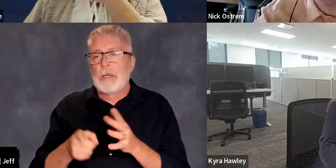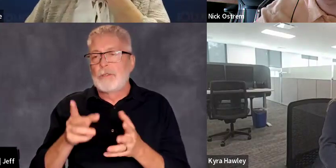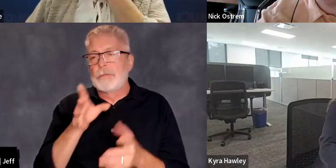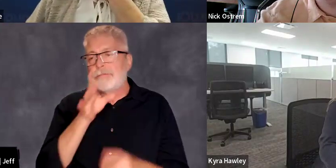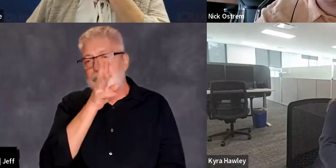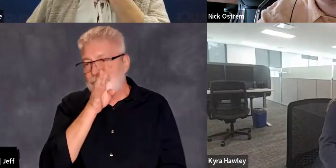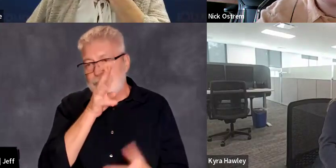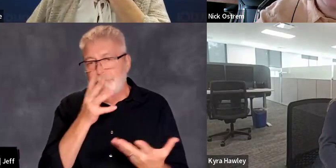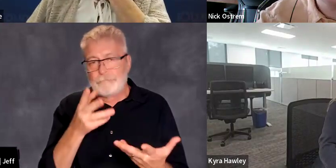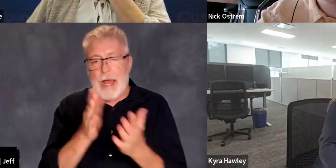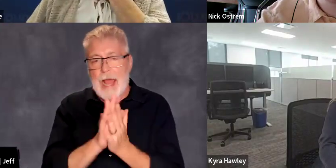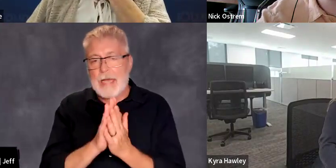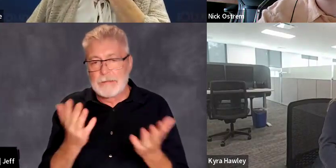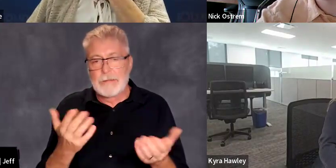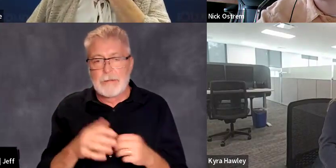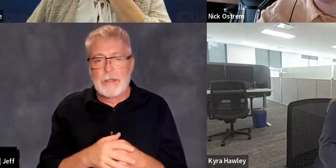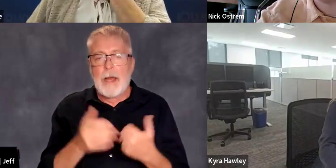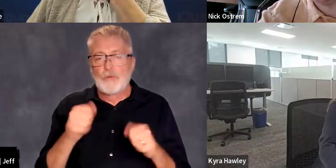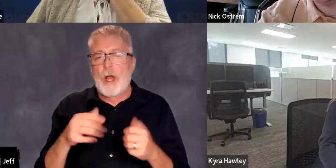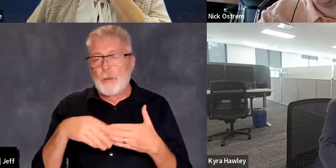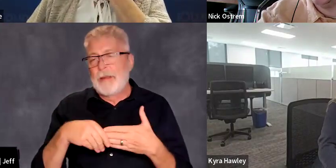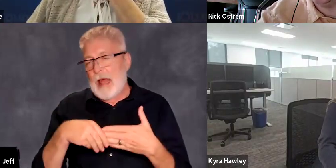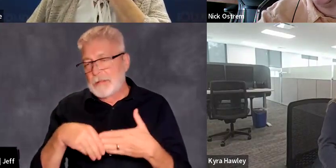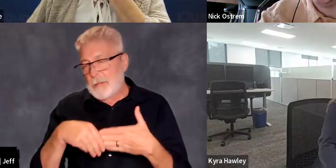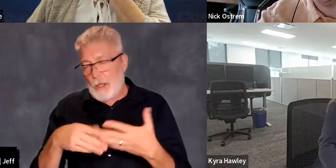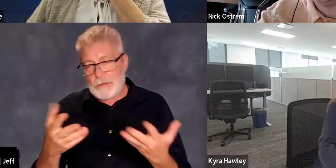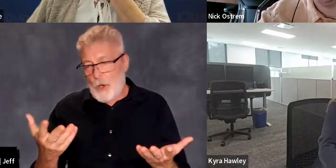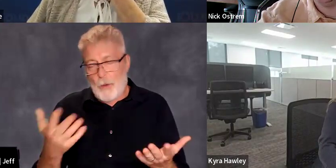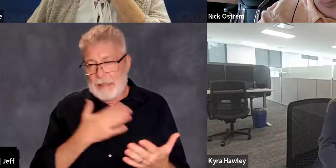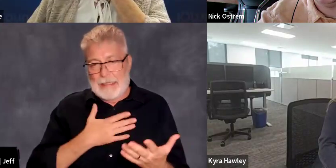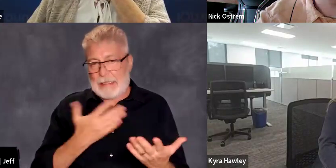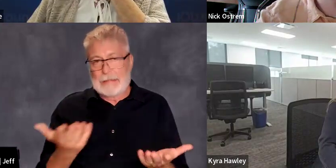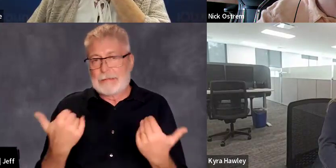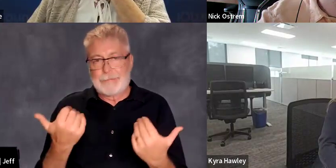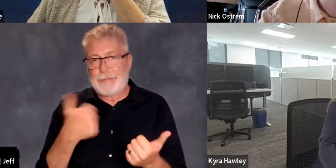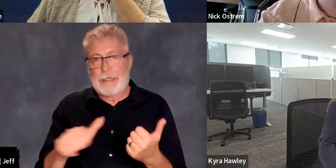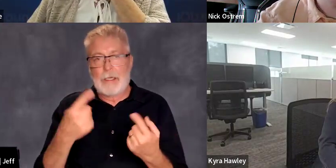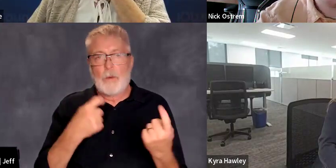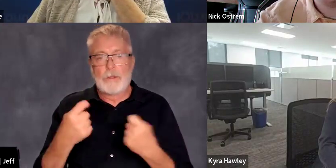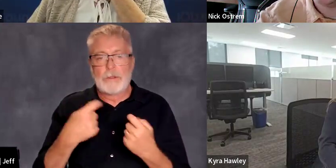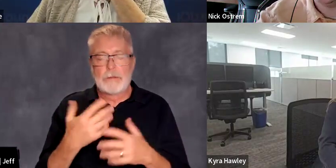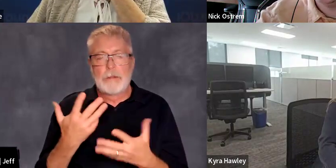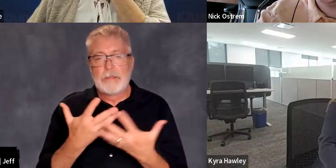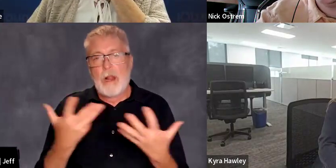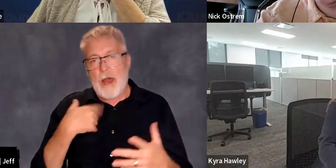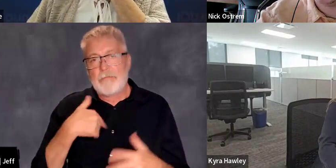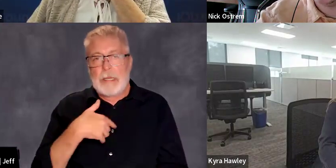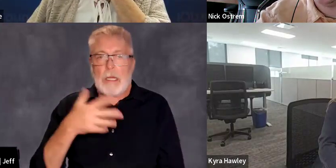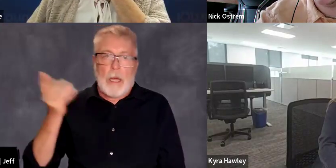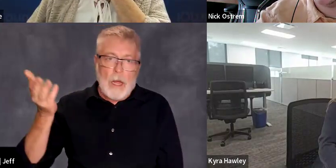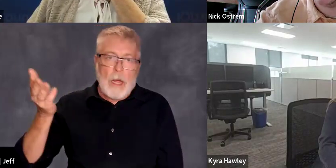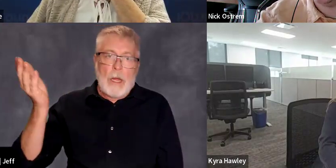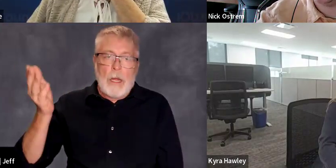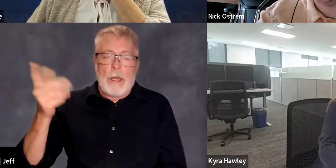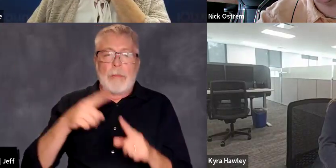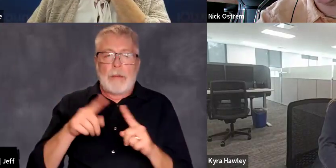is, we're I'm trying to do this as flexibly as possible. So um I know it's a lot of me talking, but I'm trying to